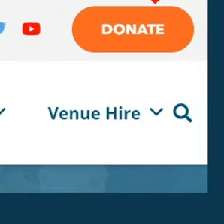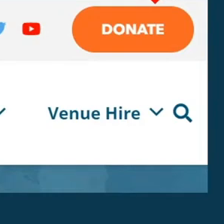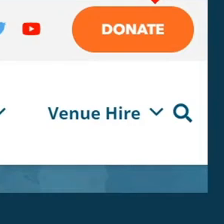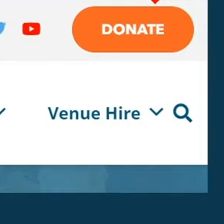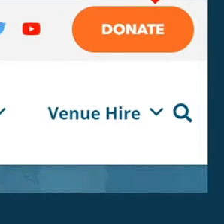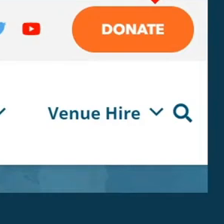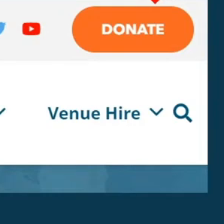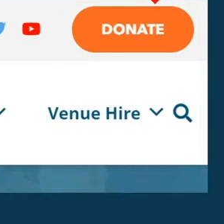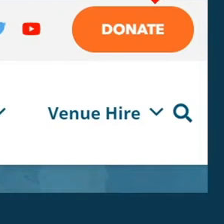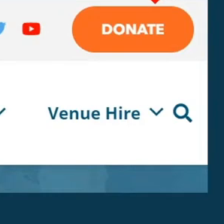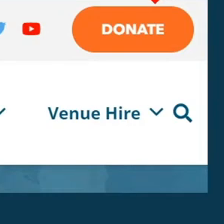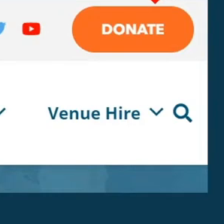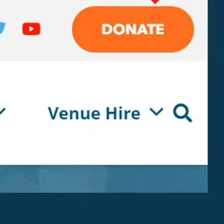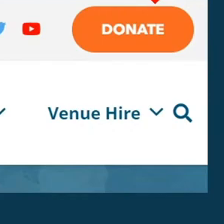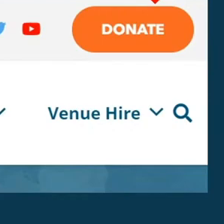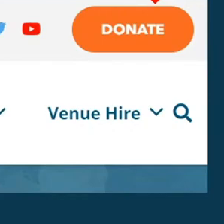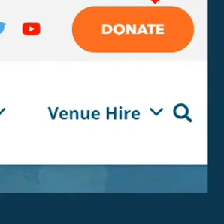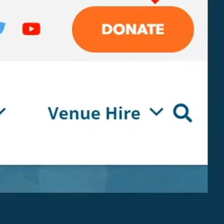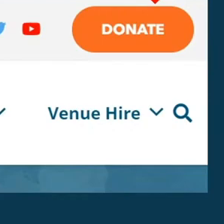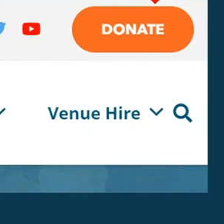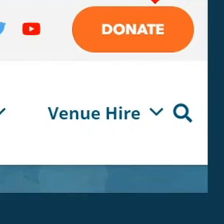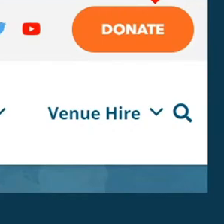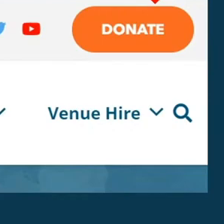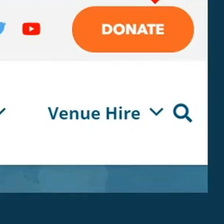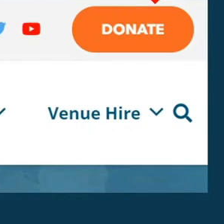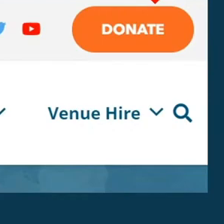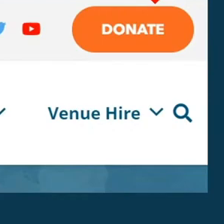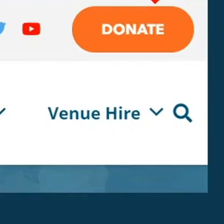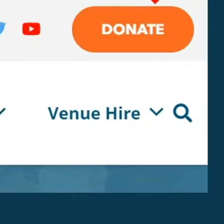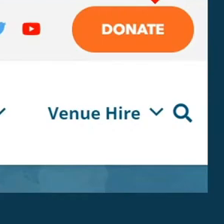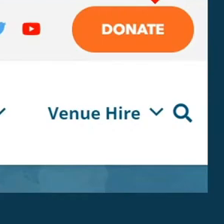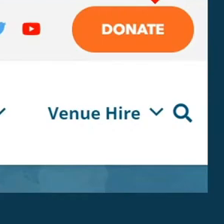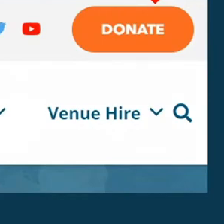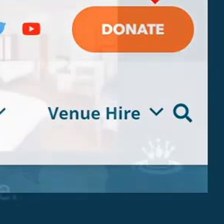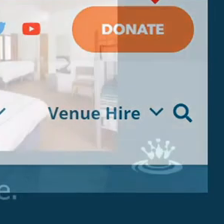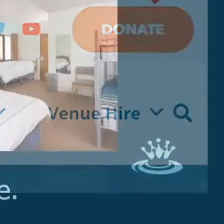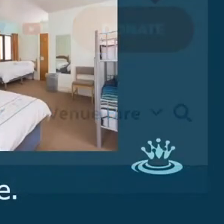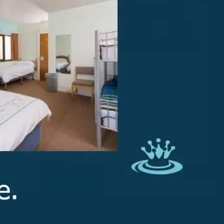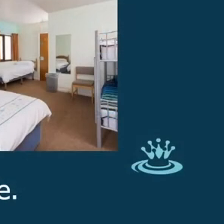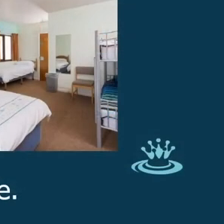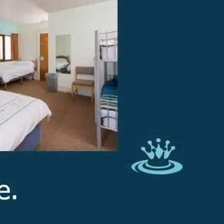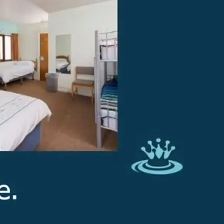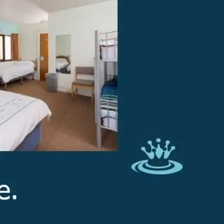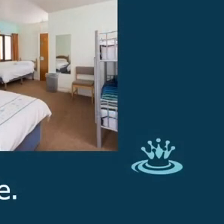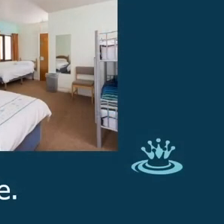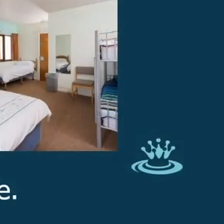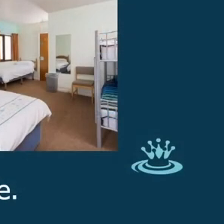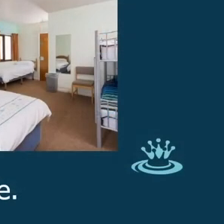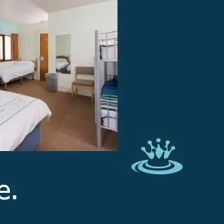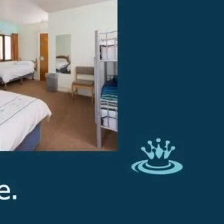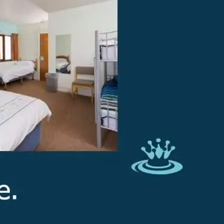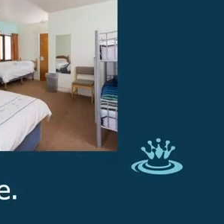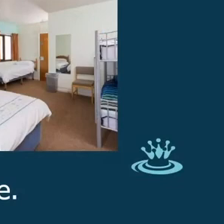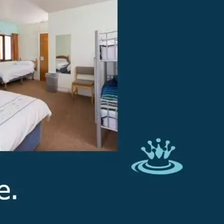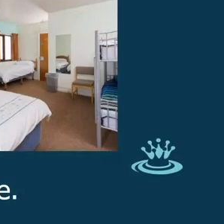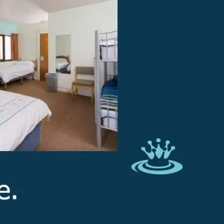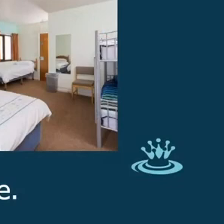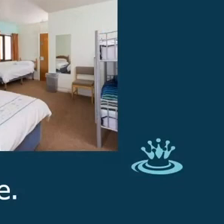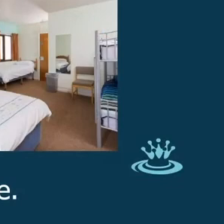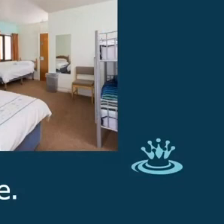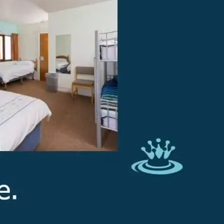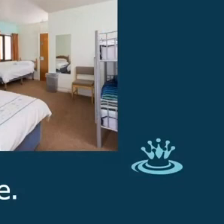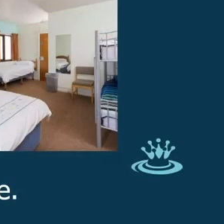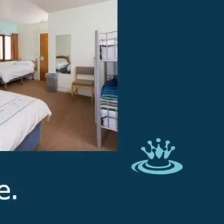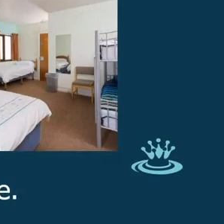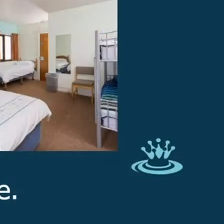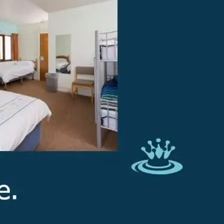Your cross, O Lord, taught me to sing, for now my captive soul is